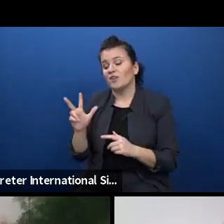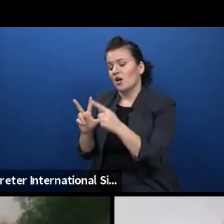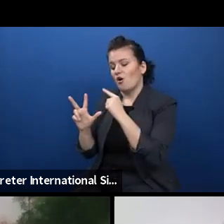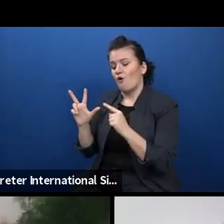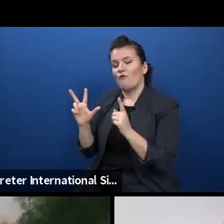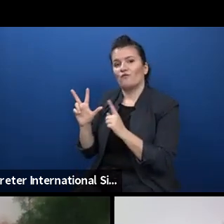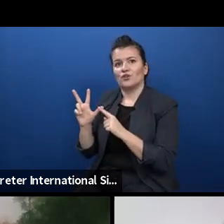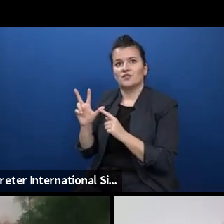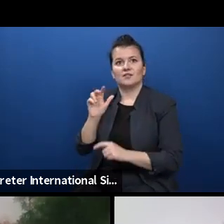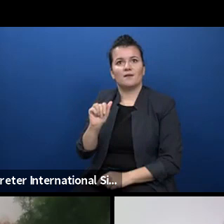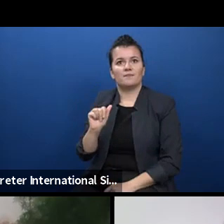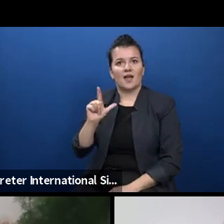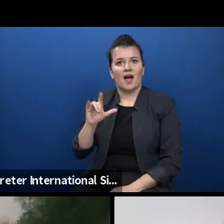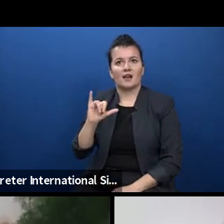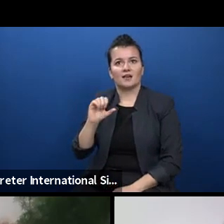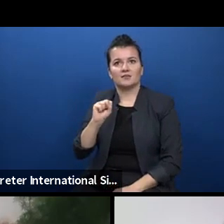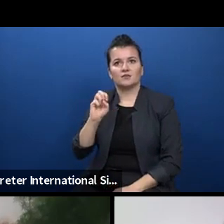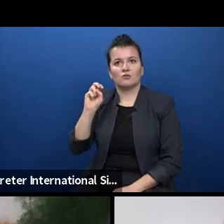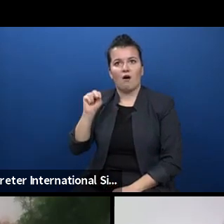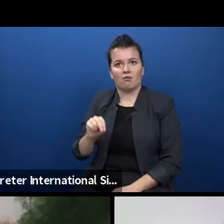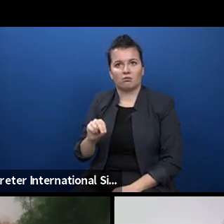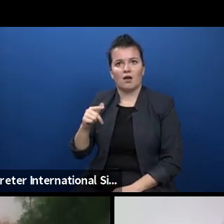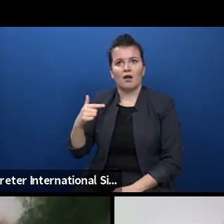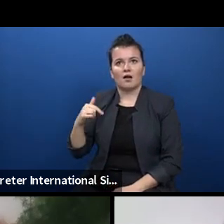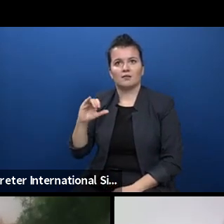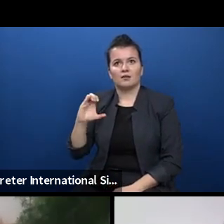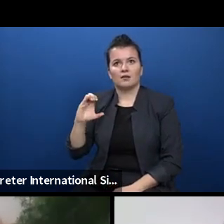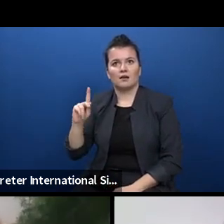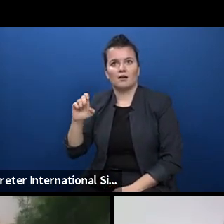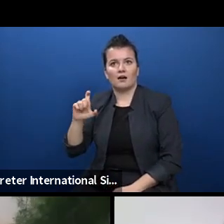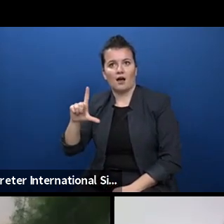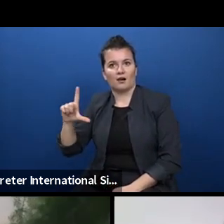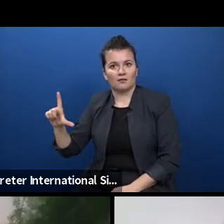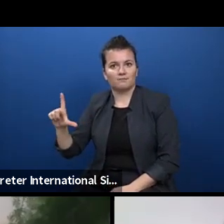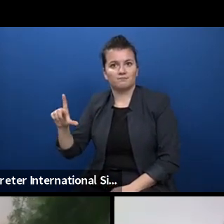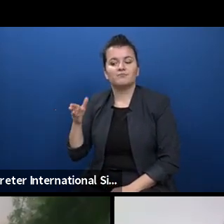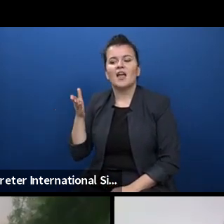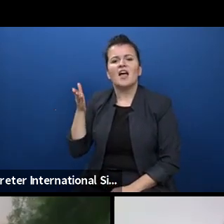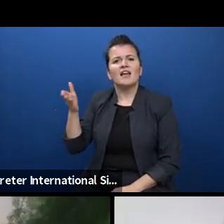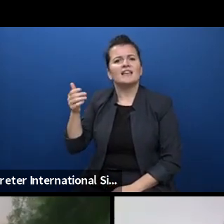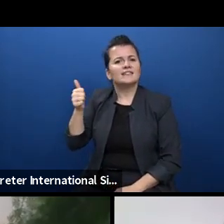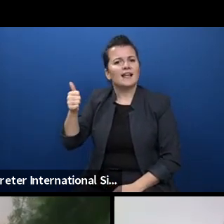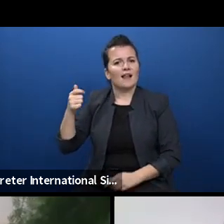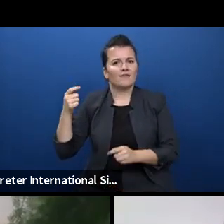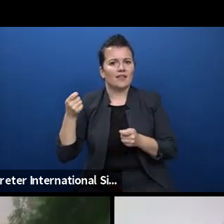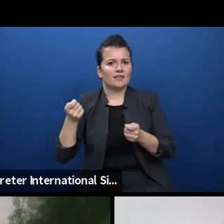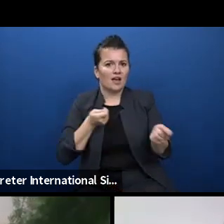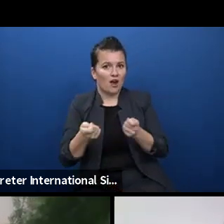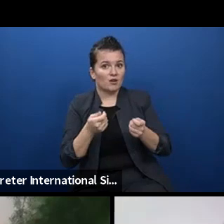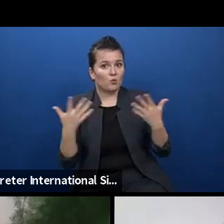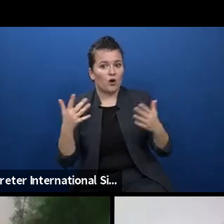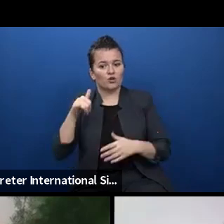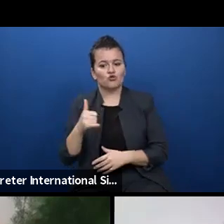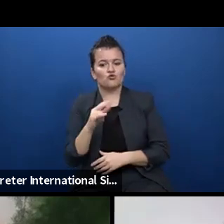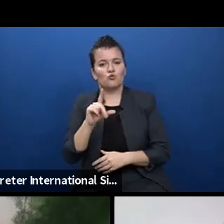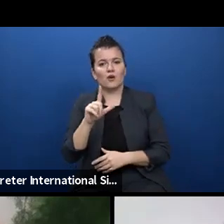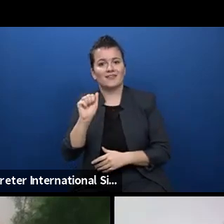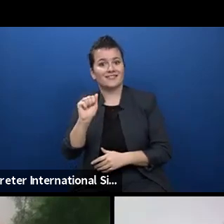Alison, you are a director of Julie's Bicycle. I read at your